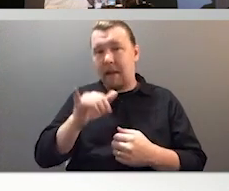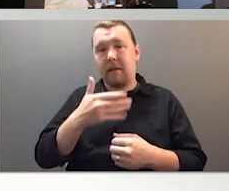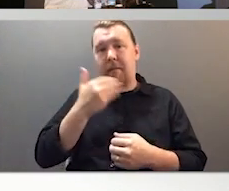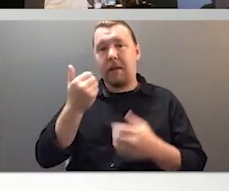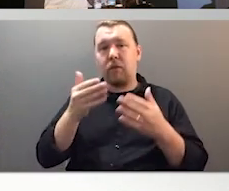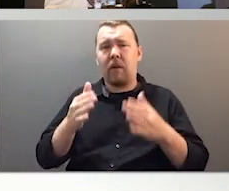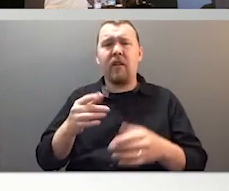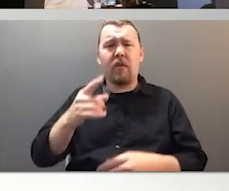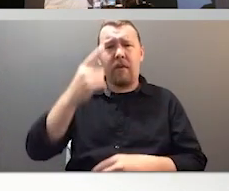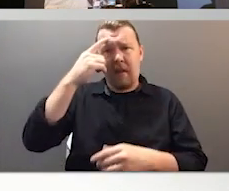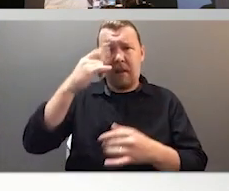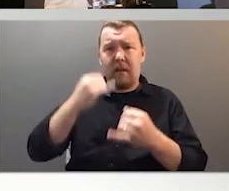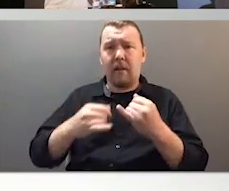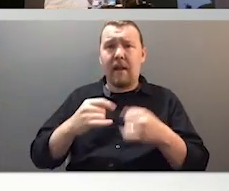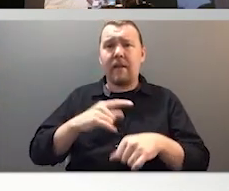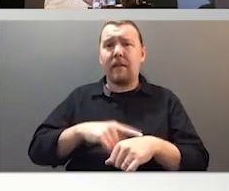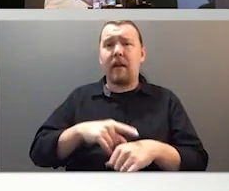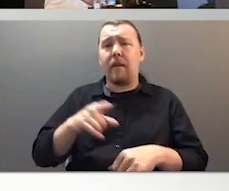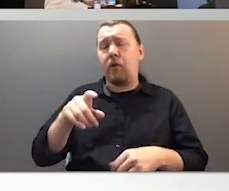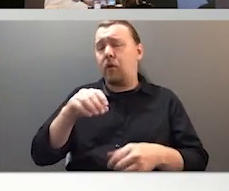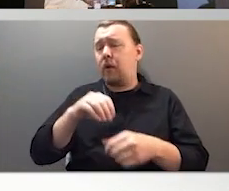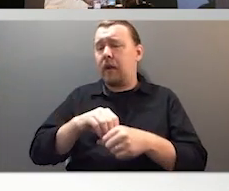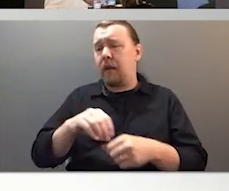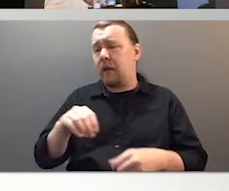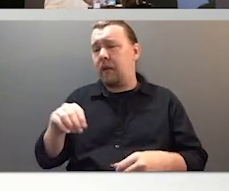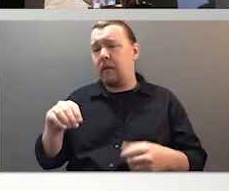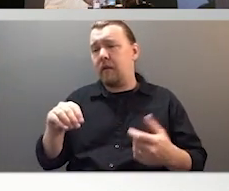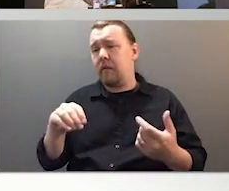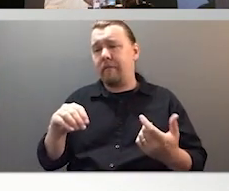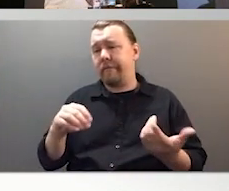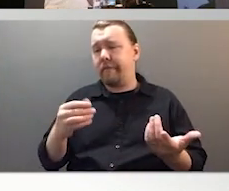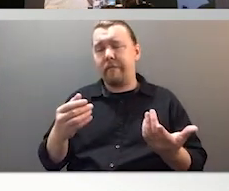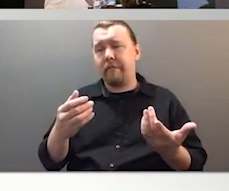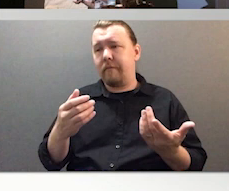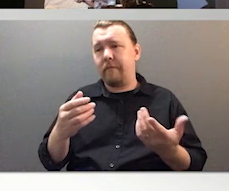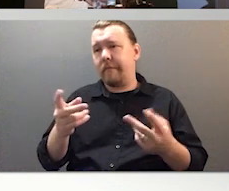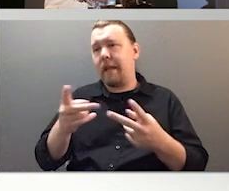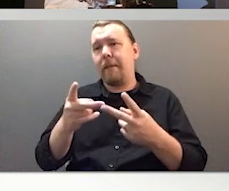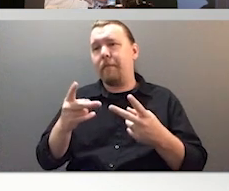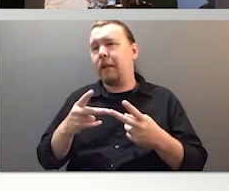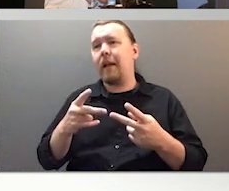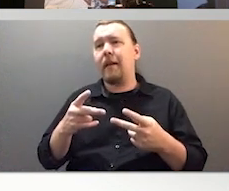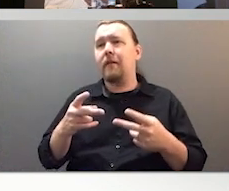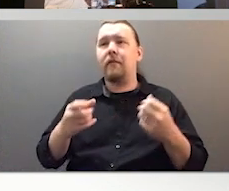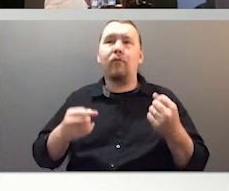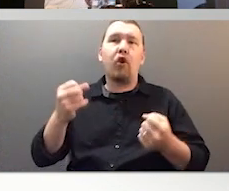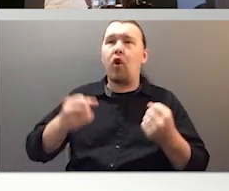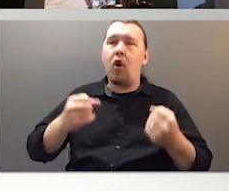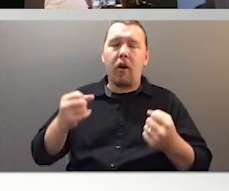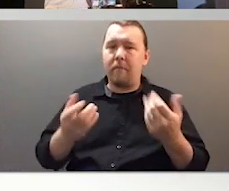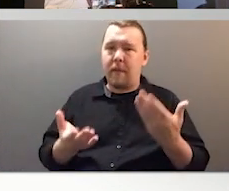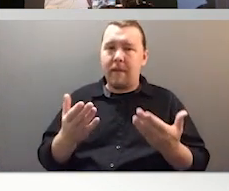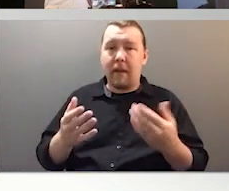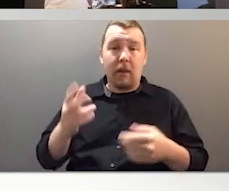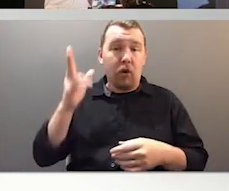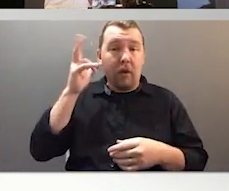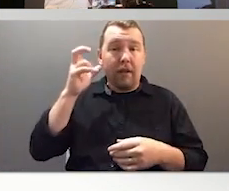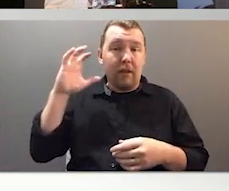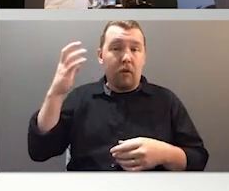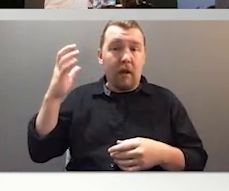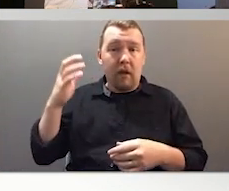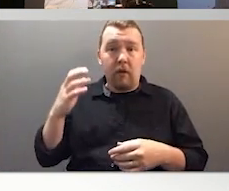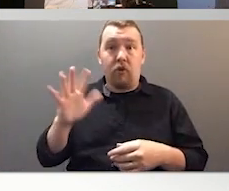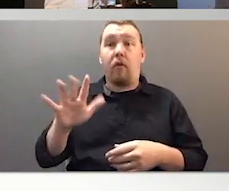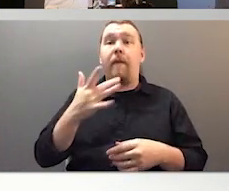bad mood. And your favorite song comes on the radio and changes your mood. And so, once again,